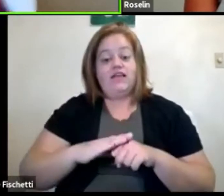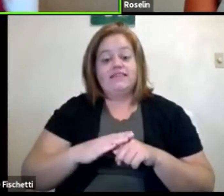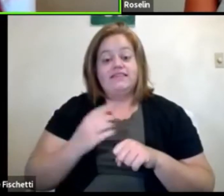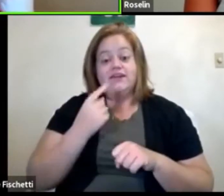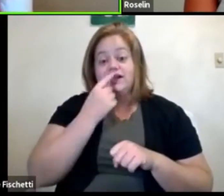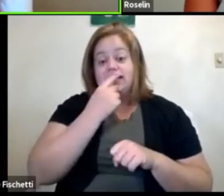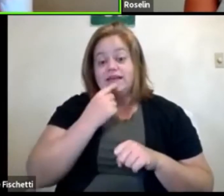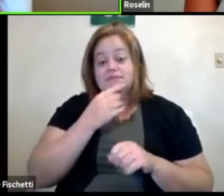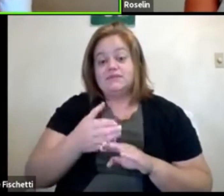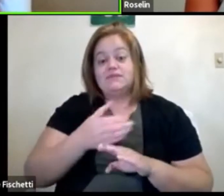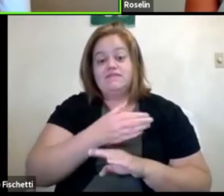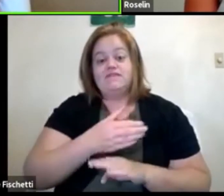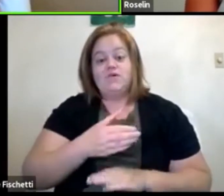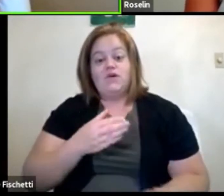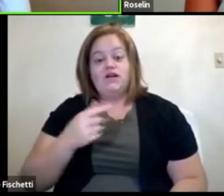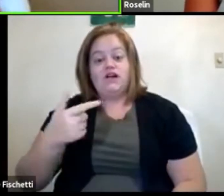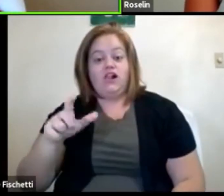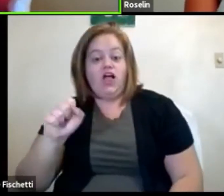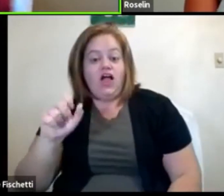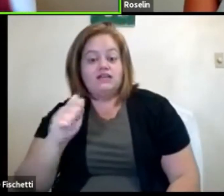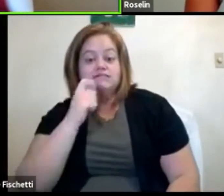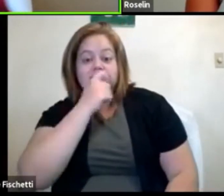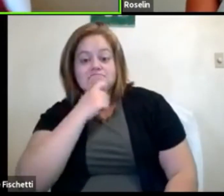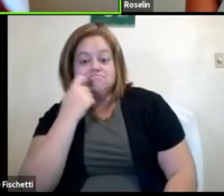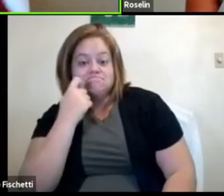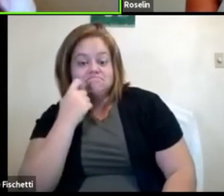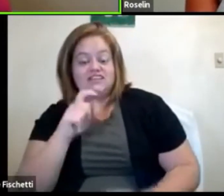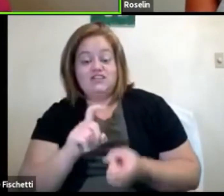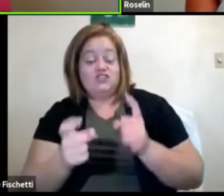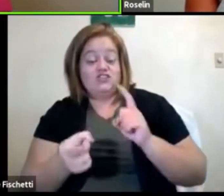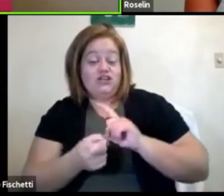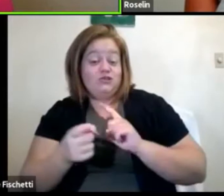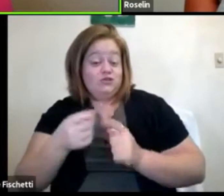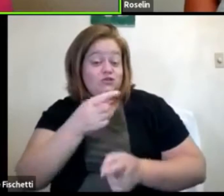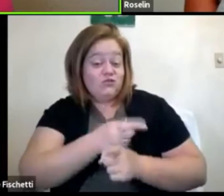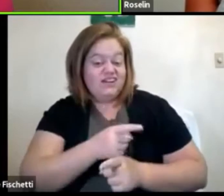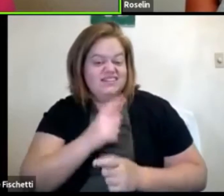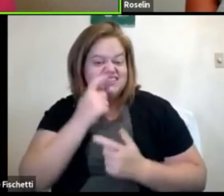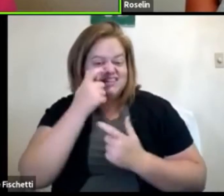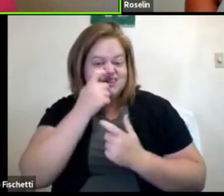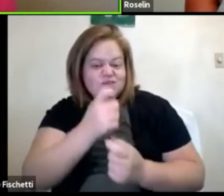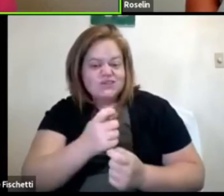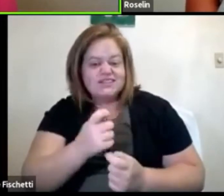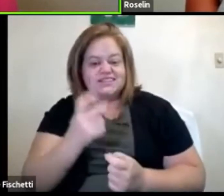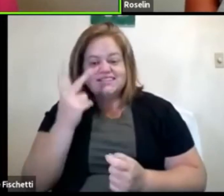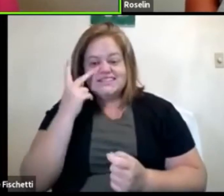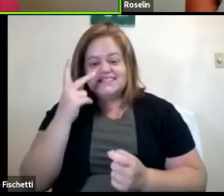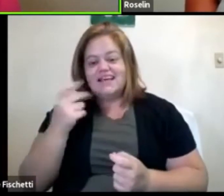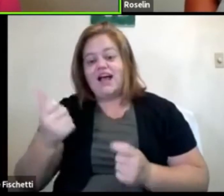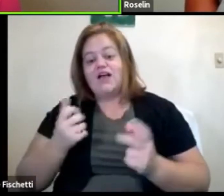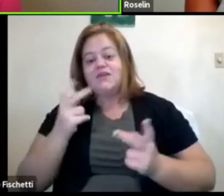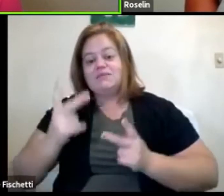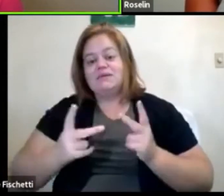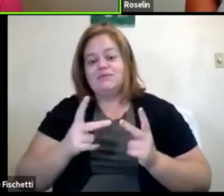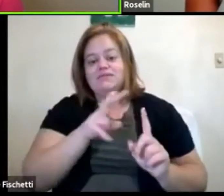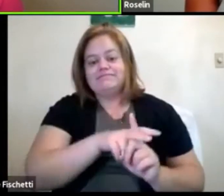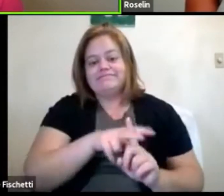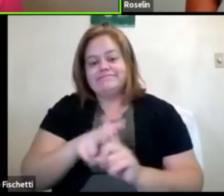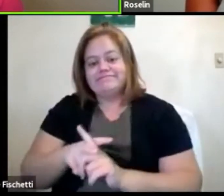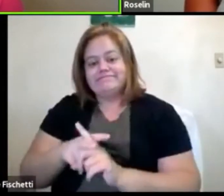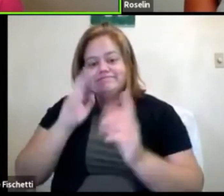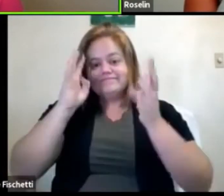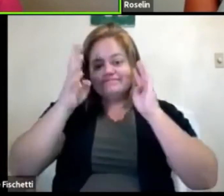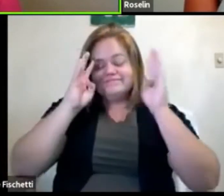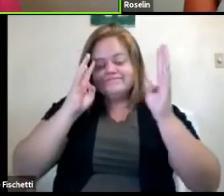like completely changed the look. So I think you're absolutely right. It's really interesting to see the different ways people are using their own creativity to